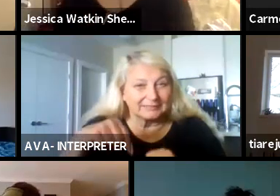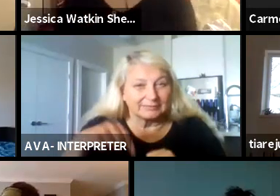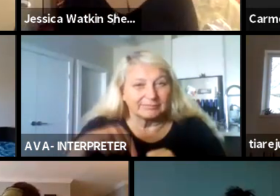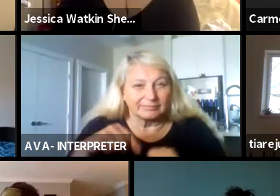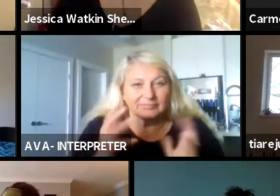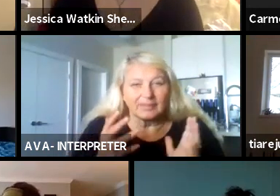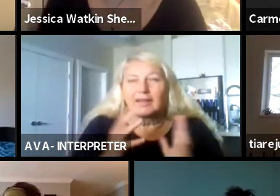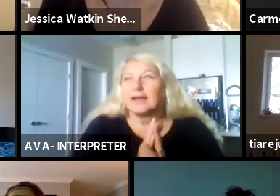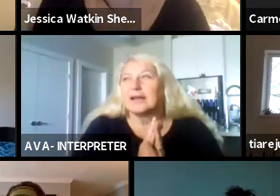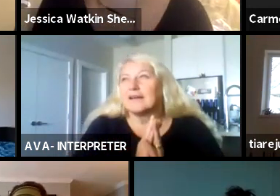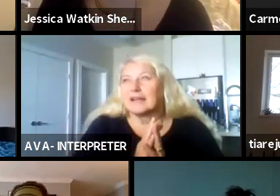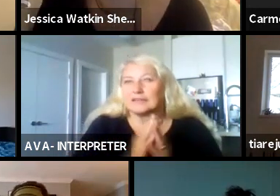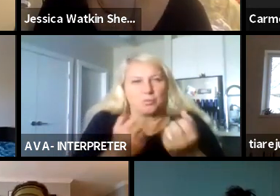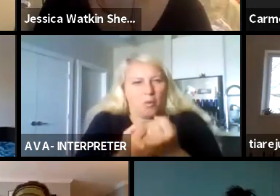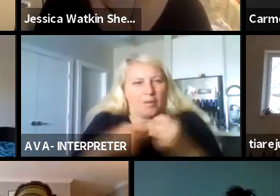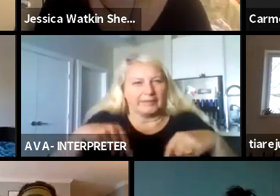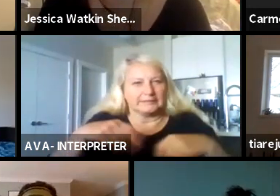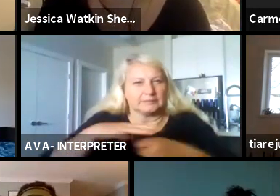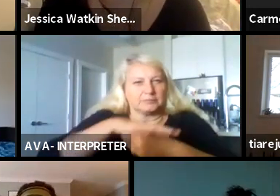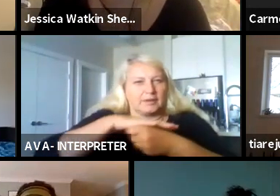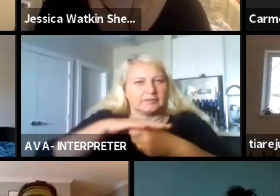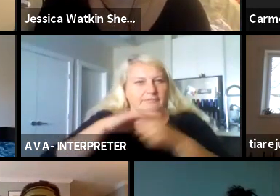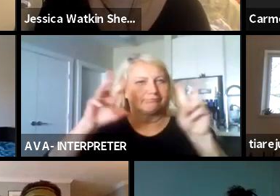So I feel like it's time to just